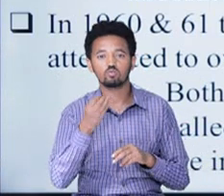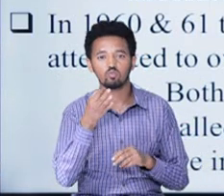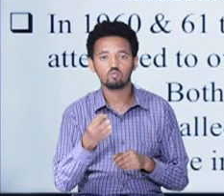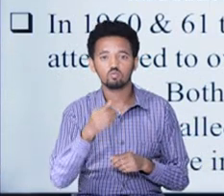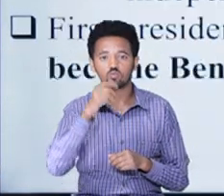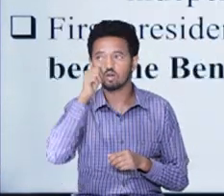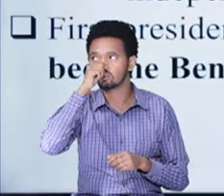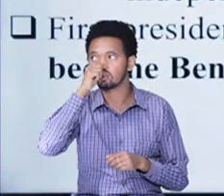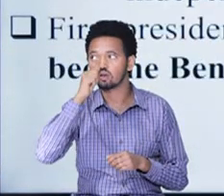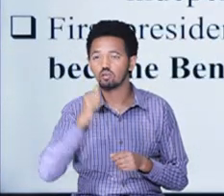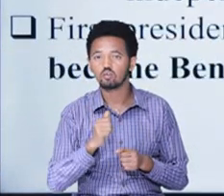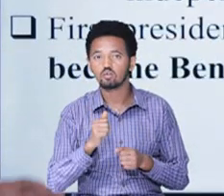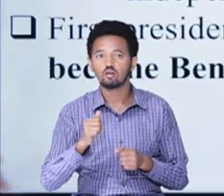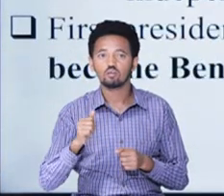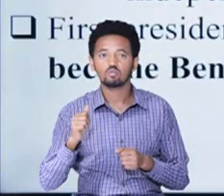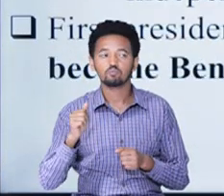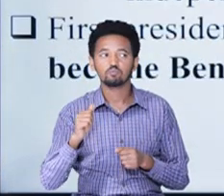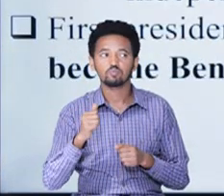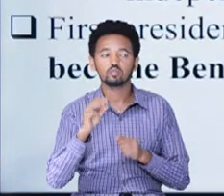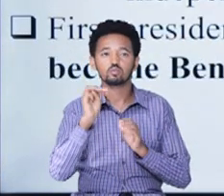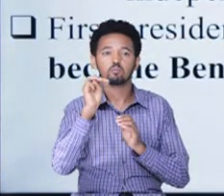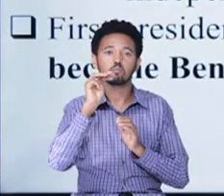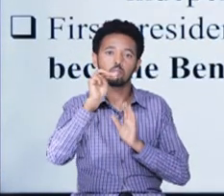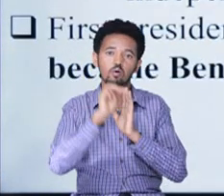the Algeria. On March 18,